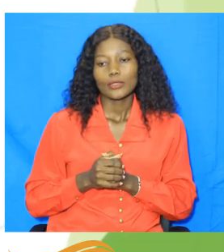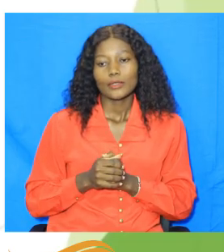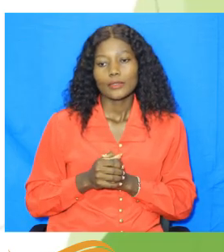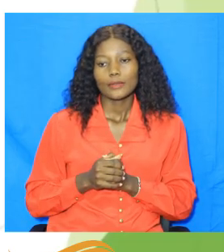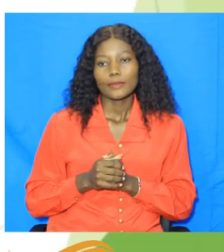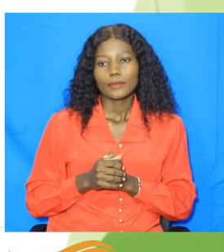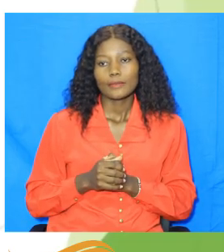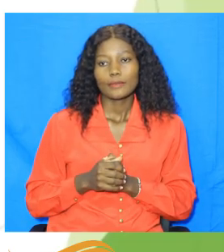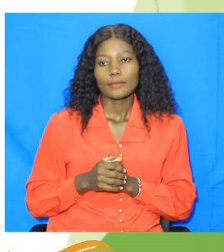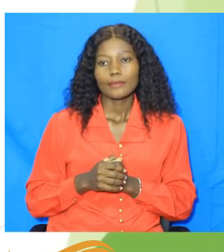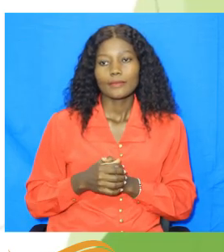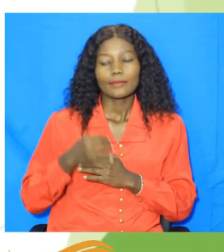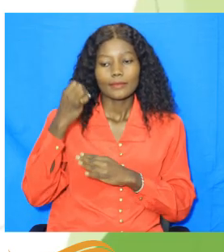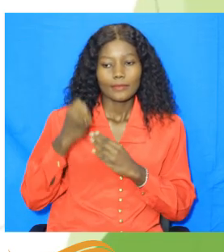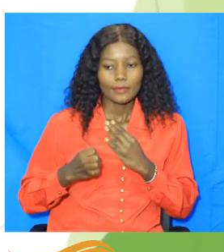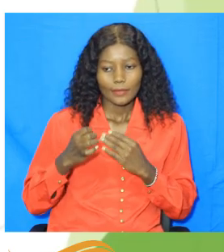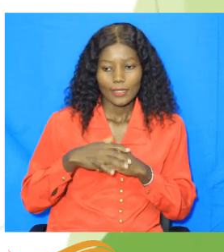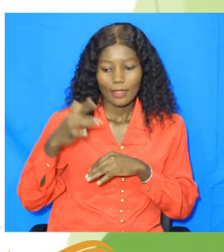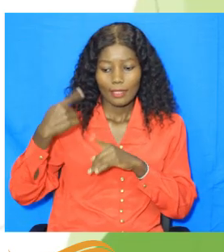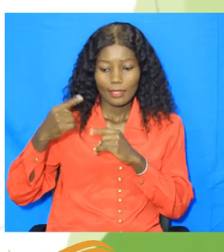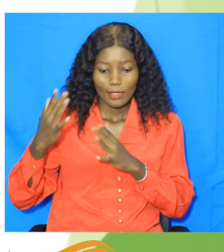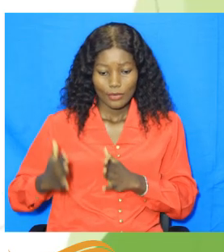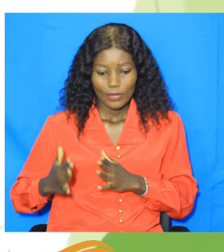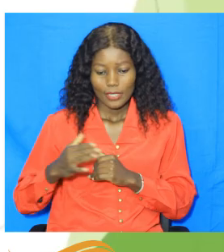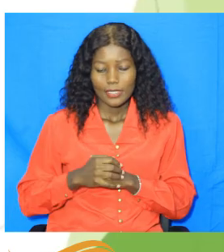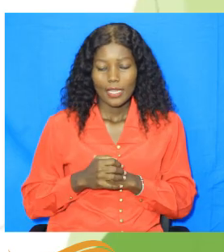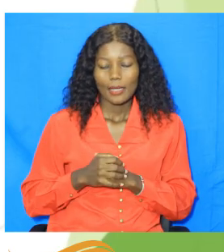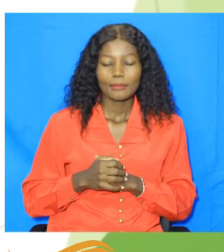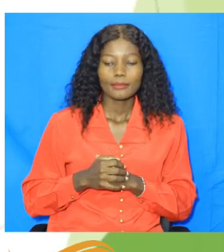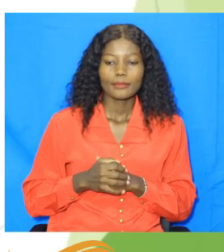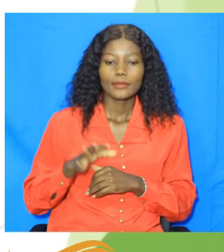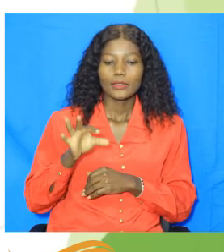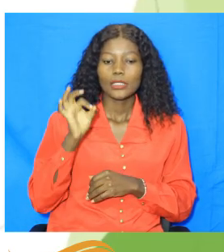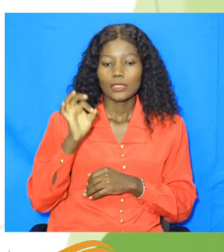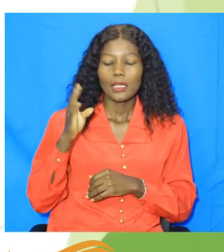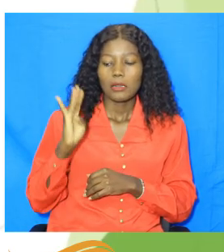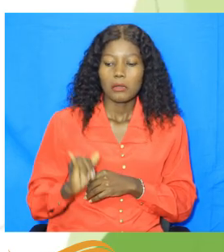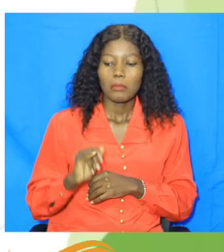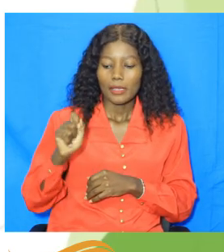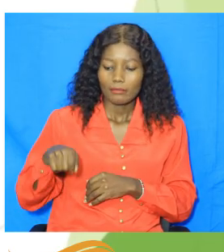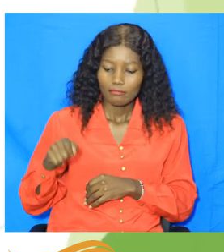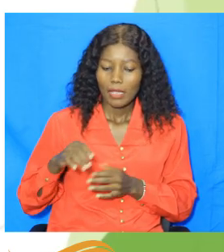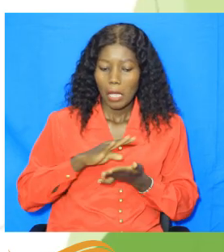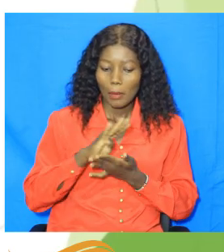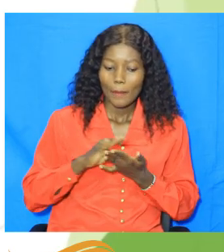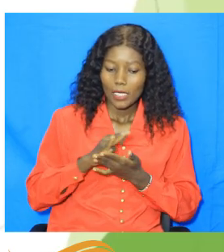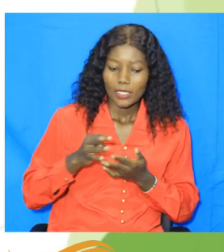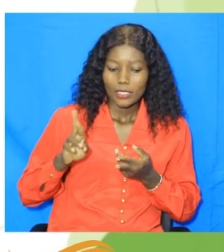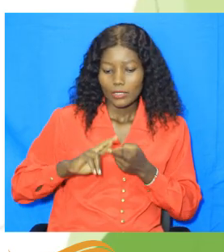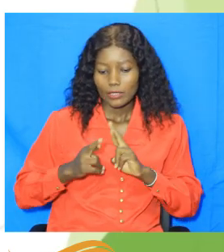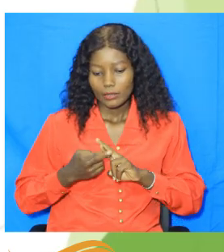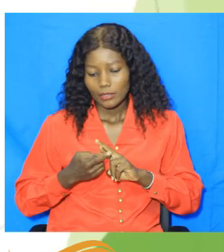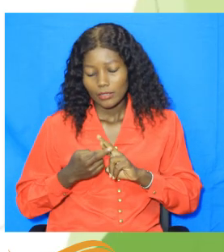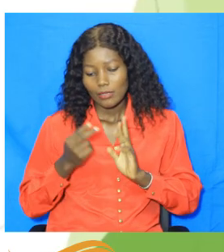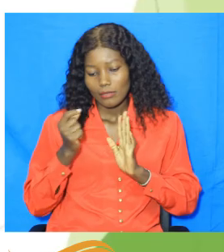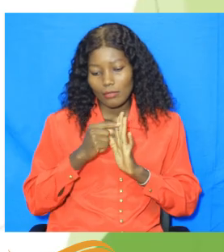At the end of it, the winner is pointed out by the judges based on the relative marks on the